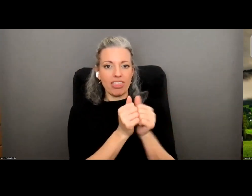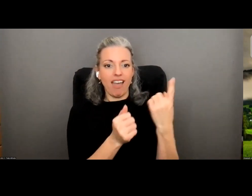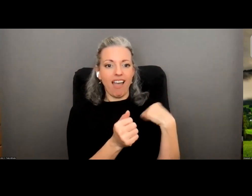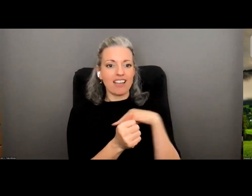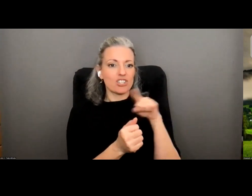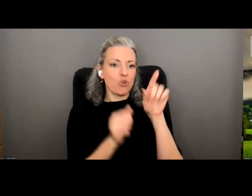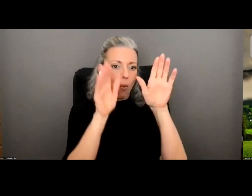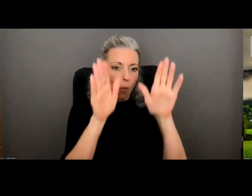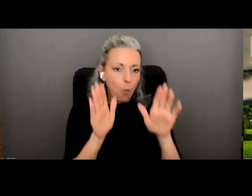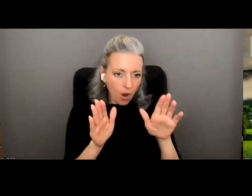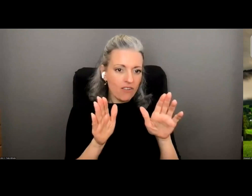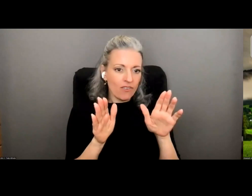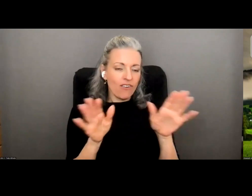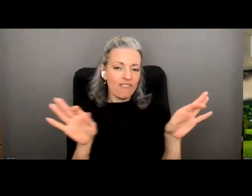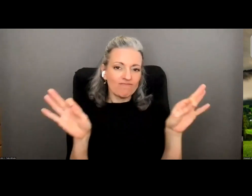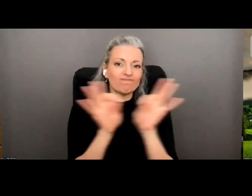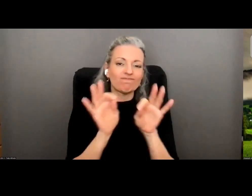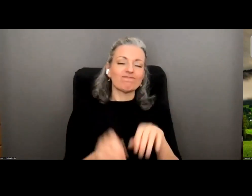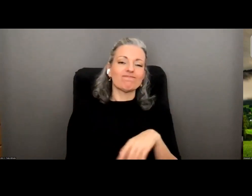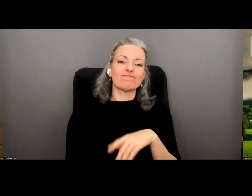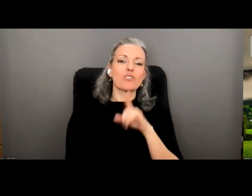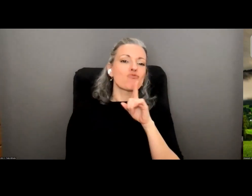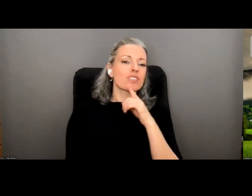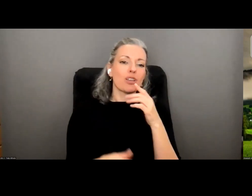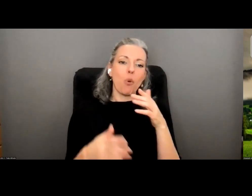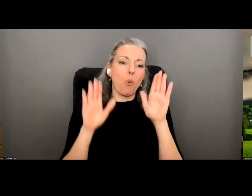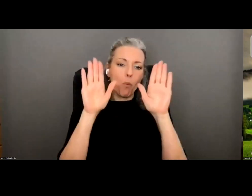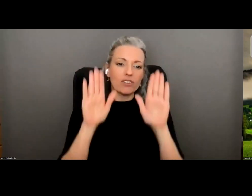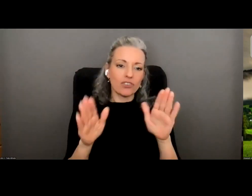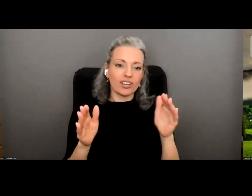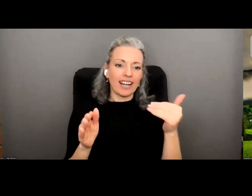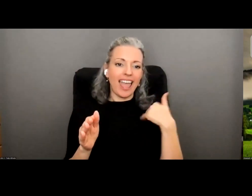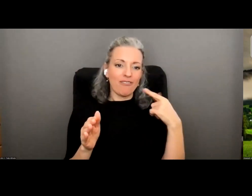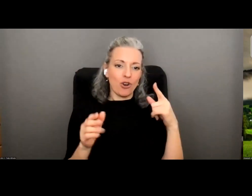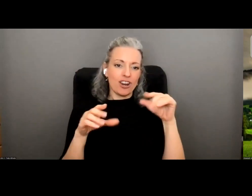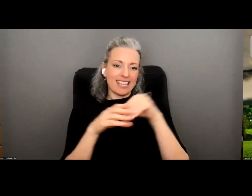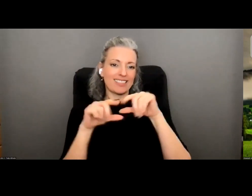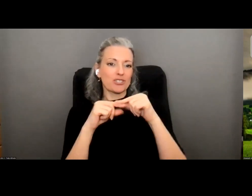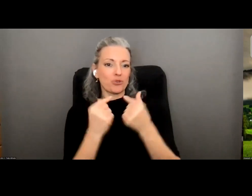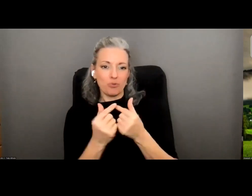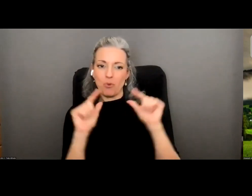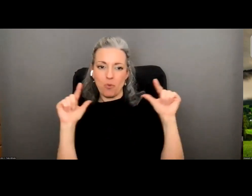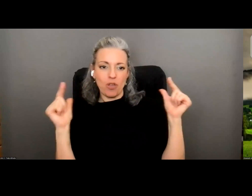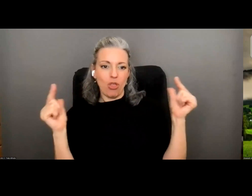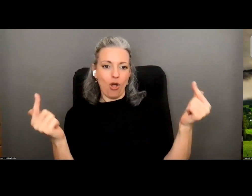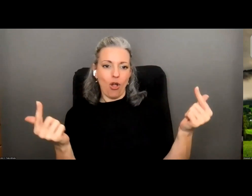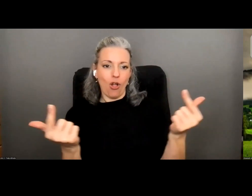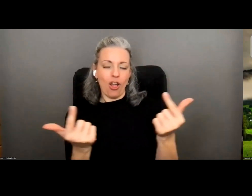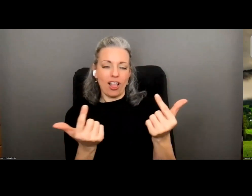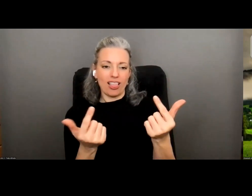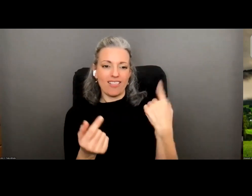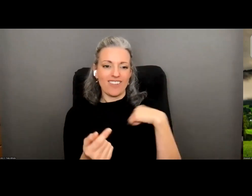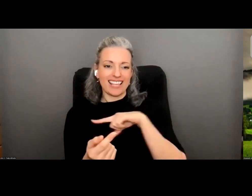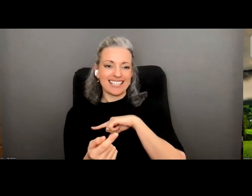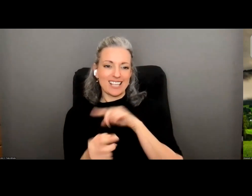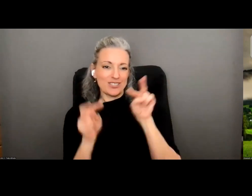add to CDII, and it is so wonderful to have her in this group with you all. So really looking forward